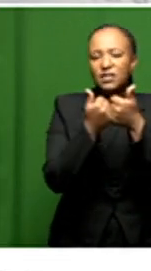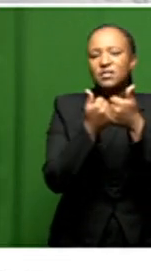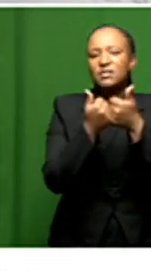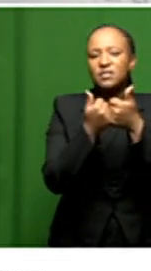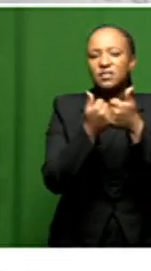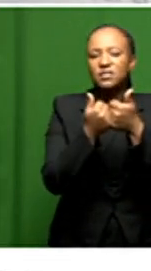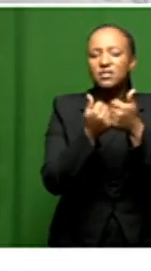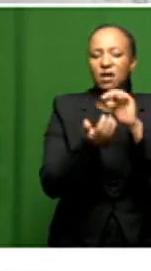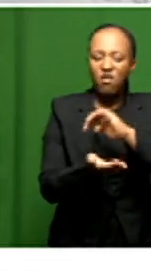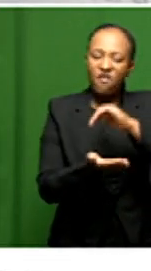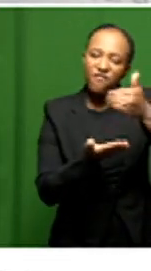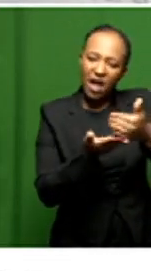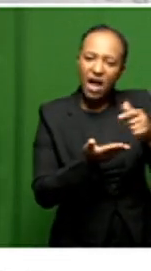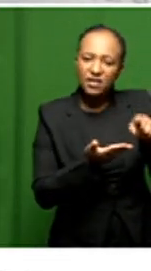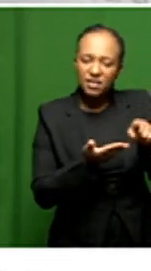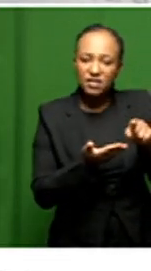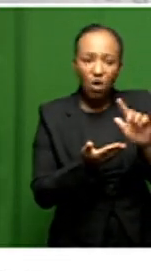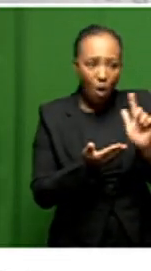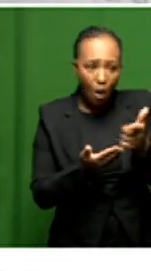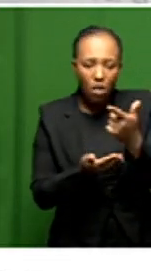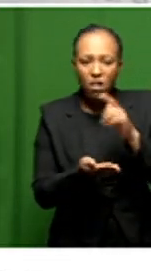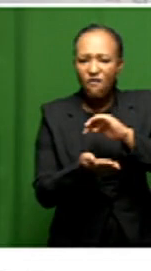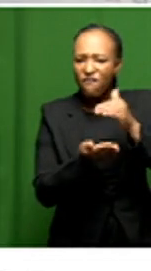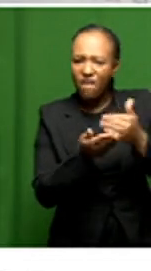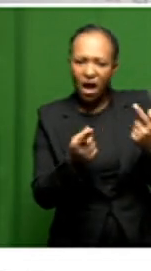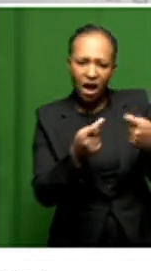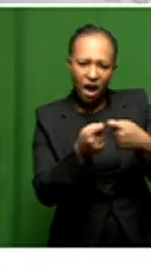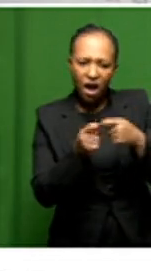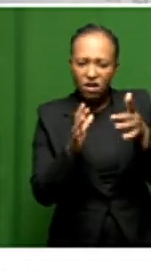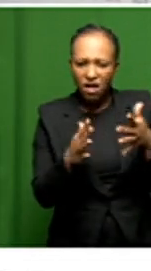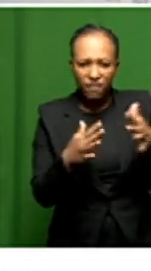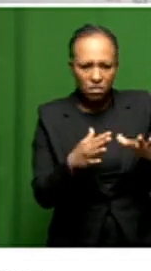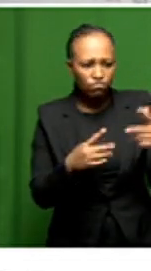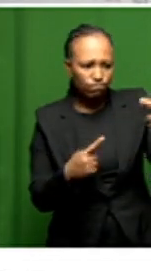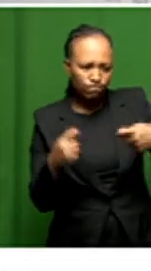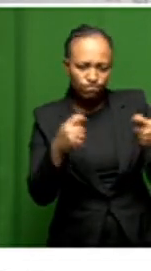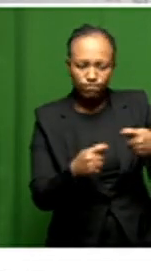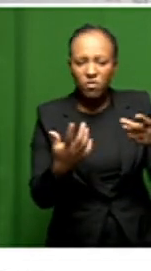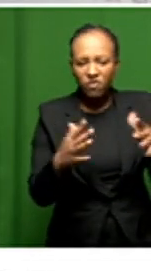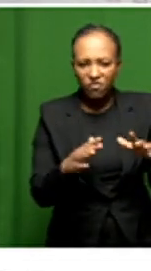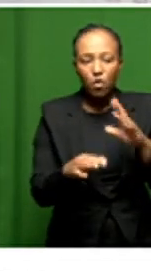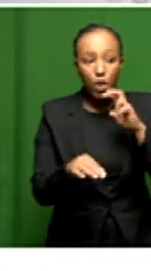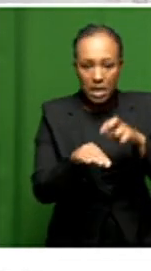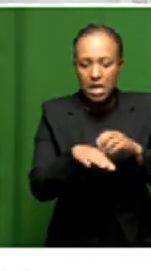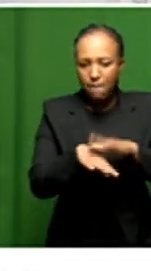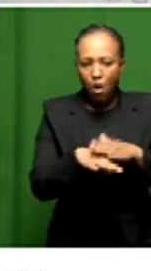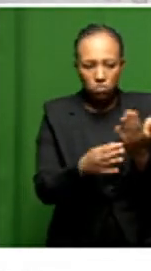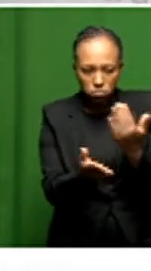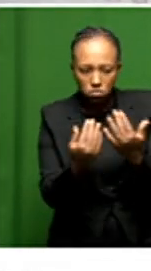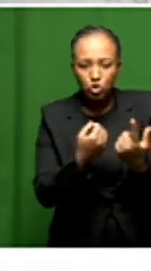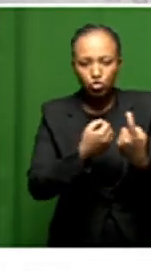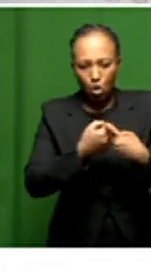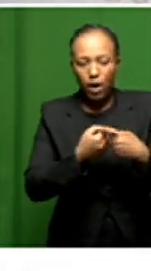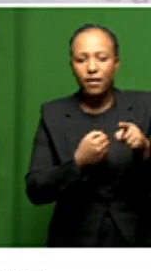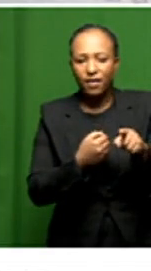we're really grateful to the 4 funders who've come on board so far. Of course, there's definitely scope and room for more to join. But what